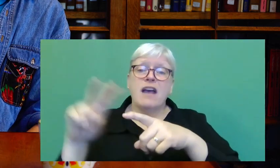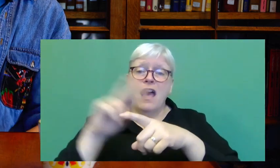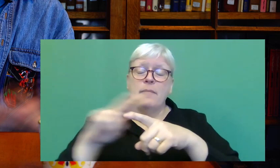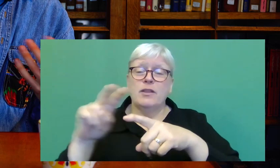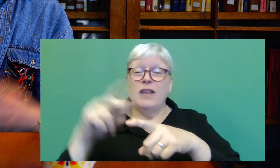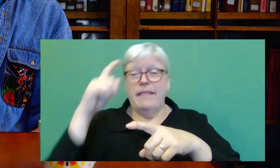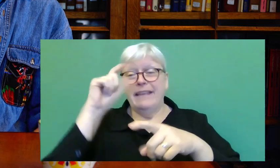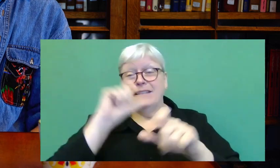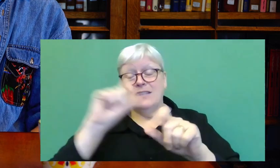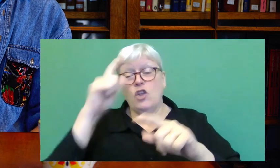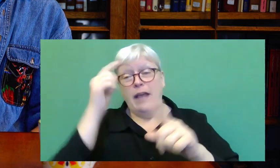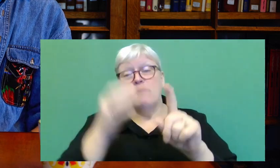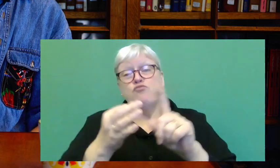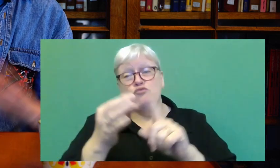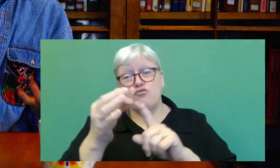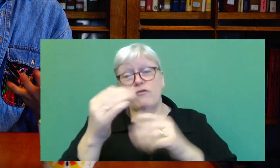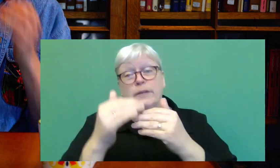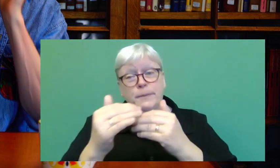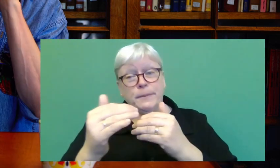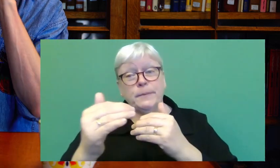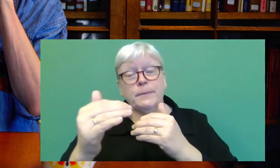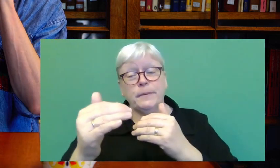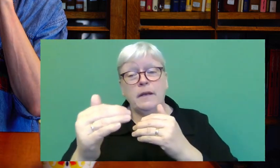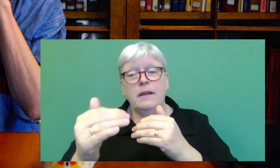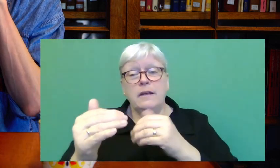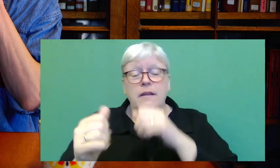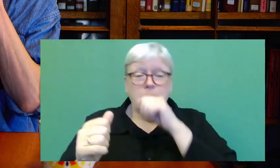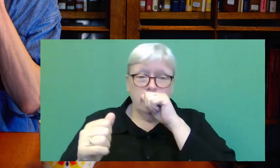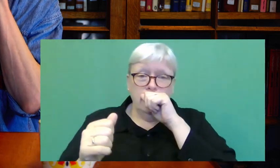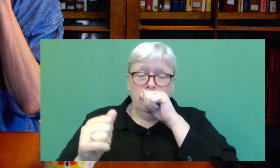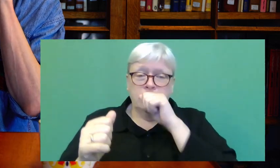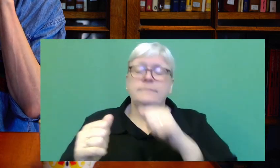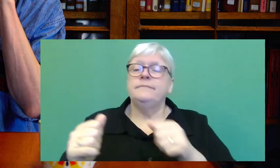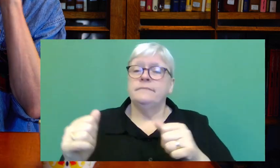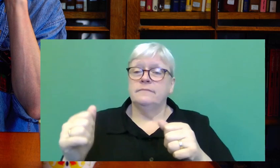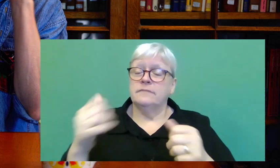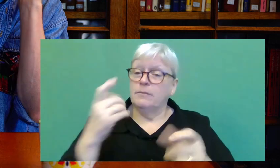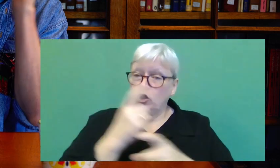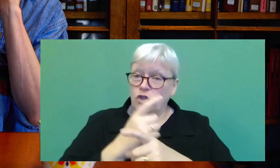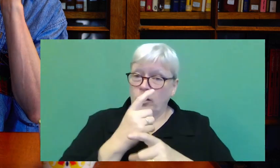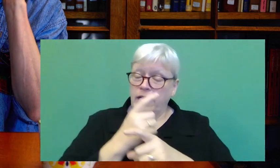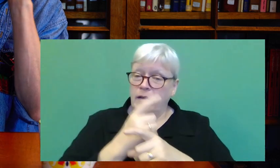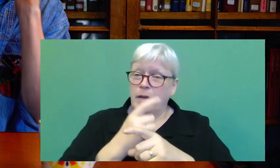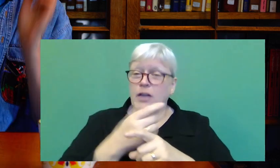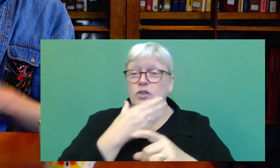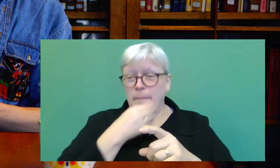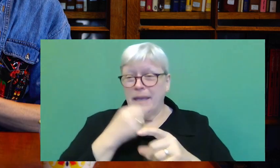feel, I guess I was talking about mostly from the male perspective, one, because that's my experience, and two, because